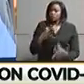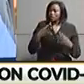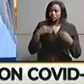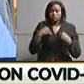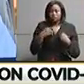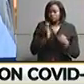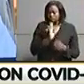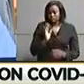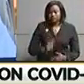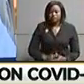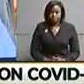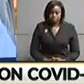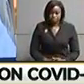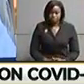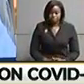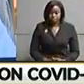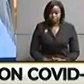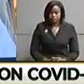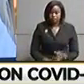Number two,